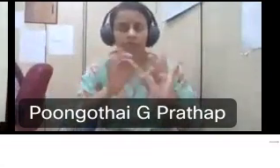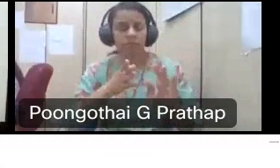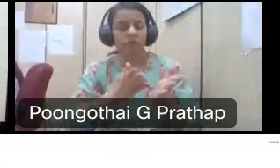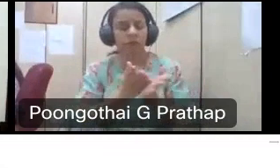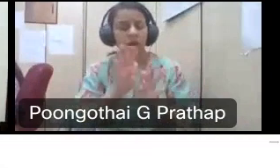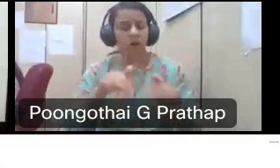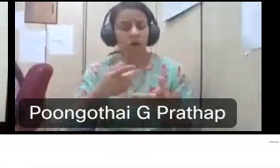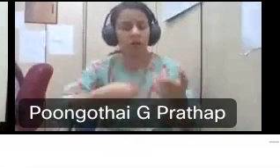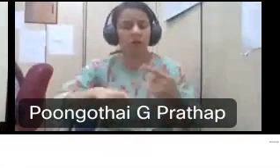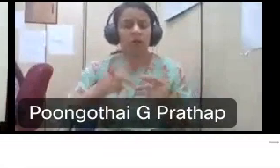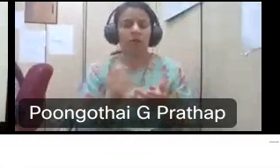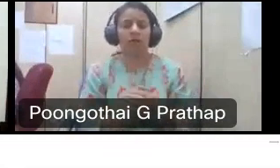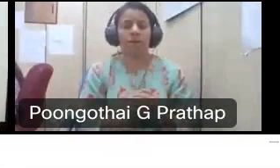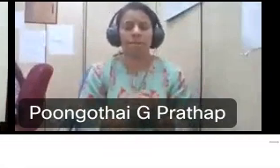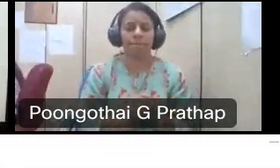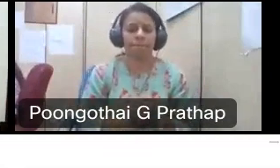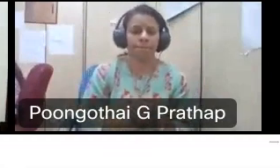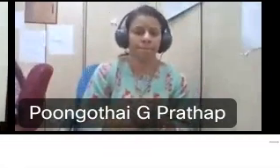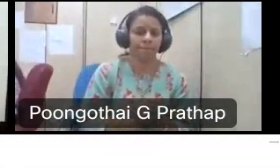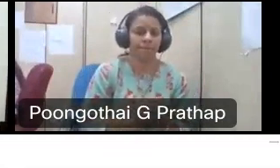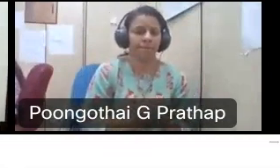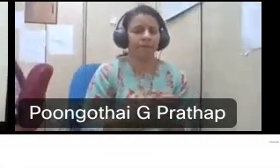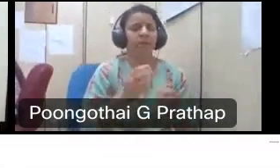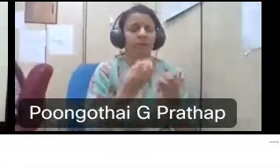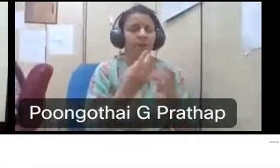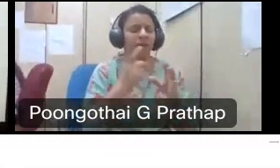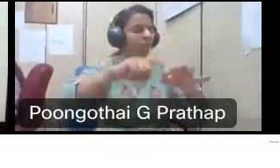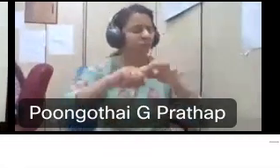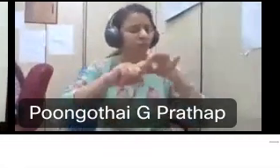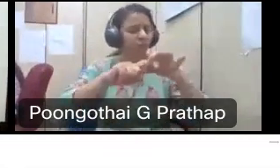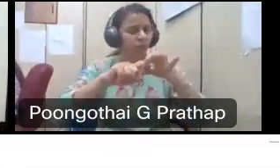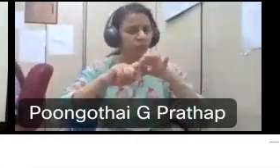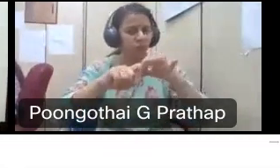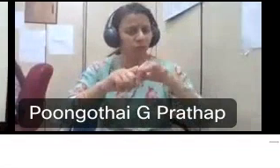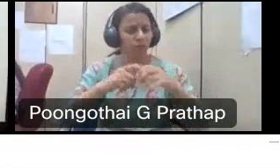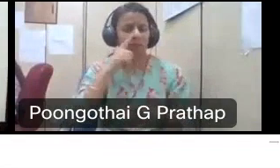are multiple cardiac queries in your brain as a parent that